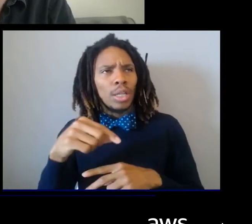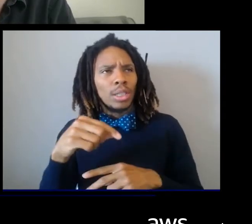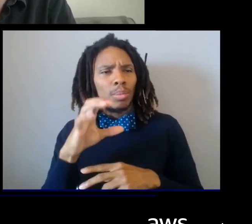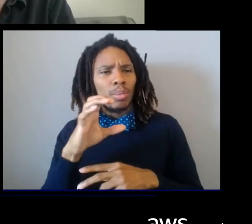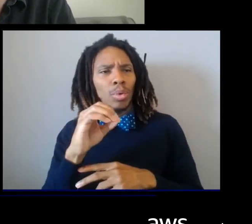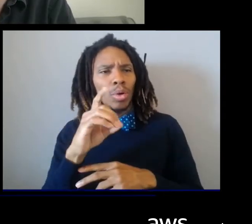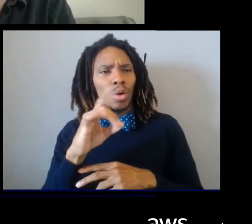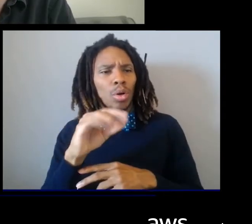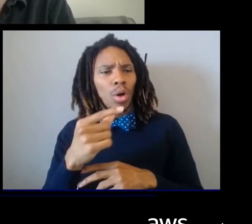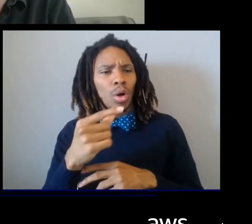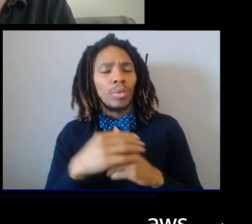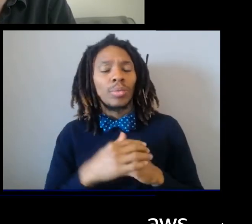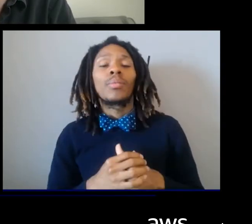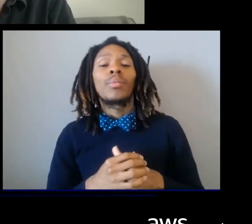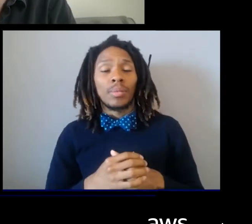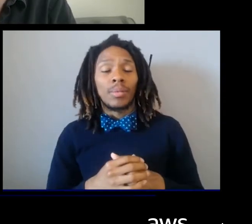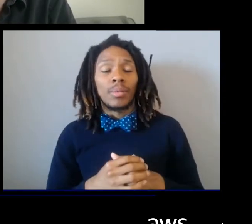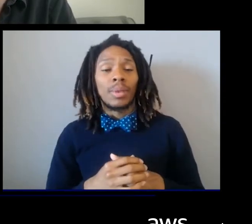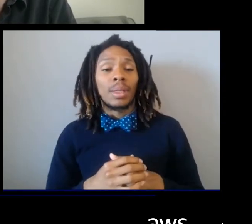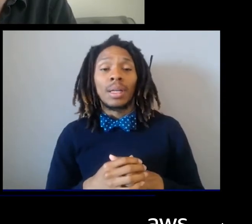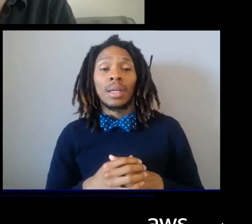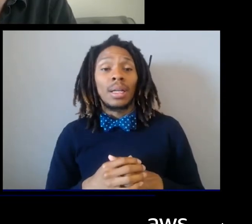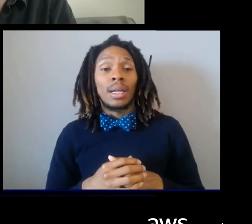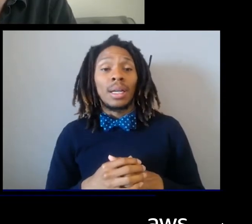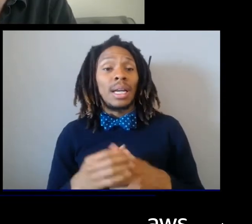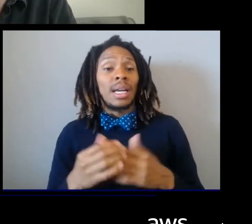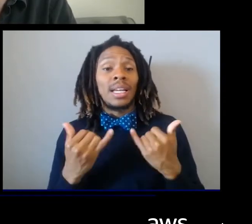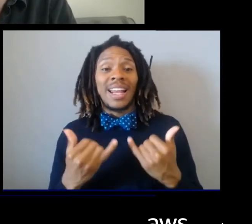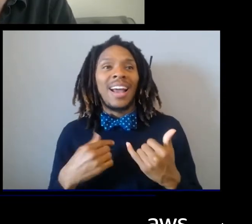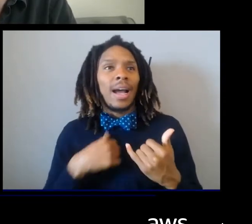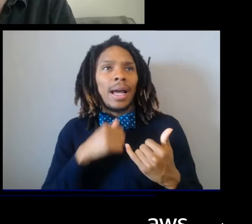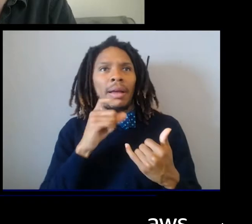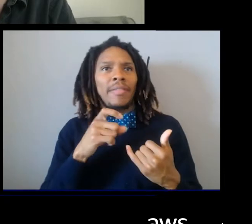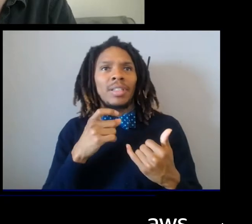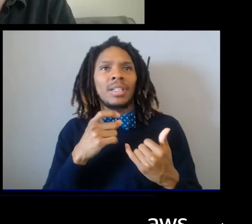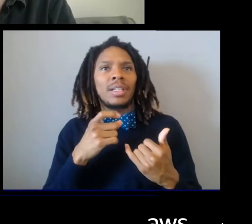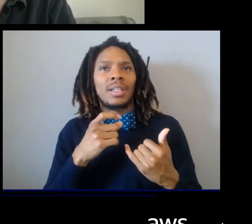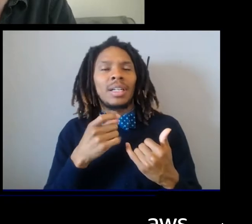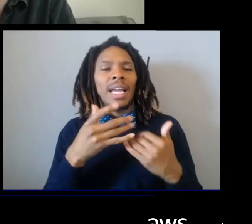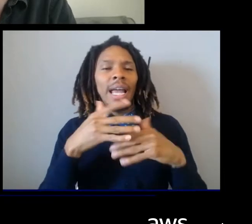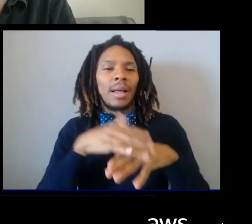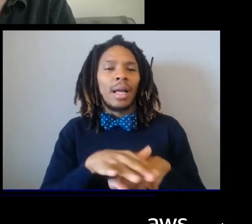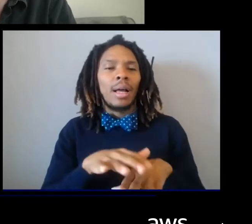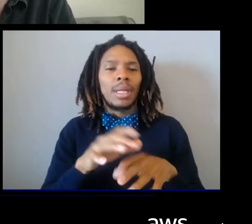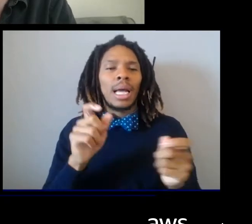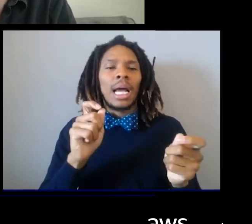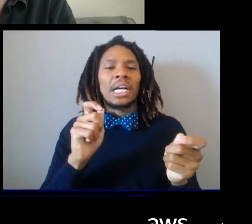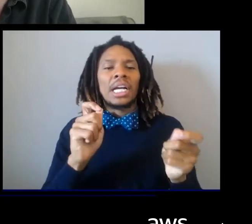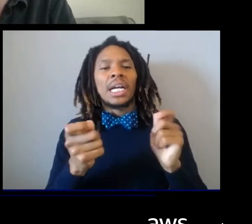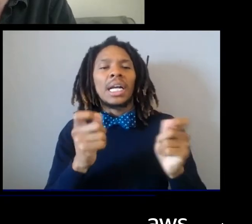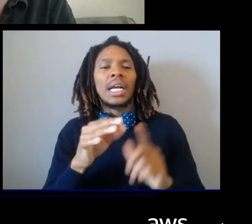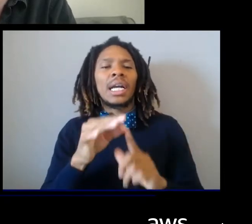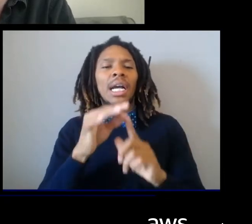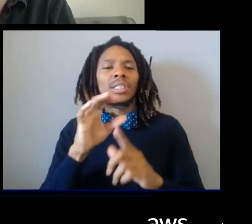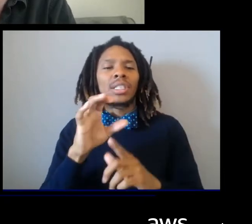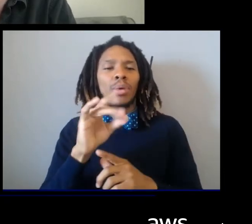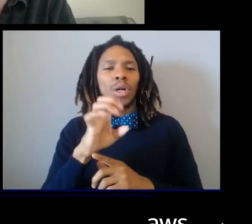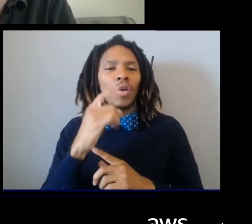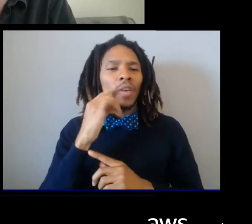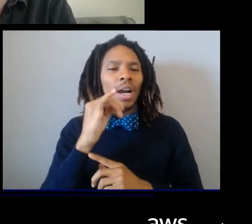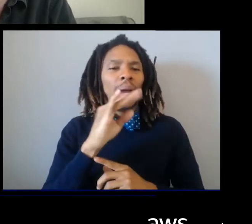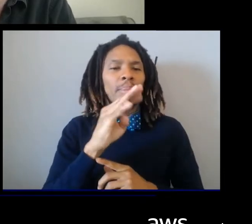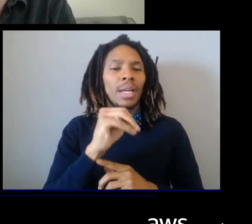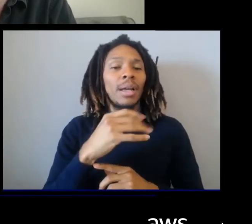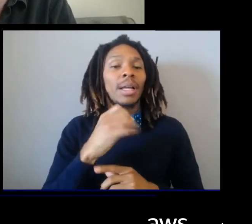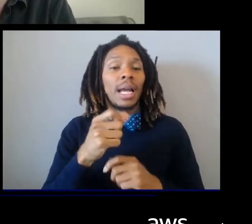and now I don't have to implement like custom code for IBM, custom code for AWS. I can just switch out